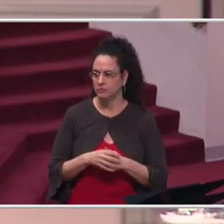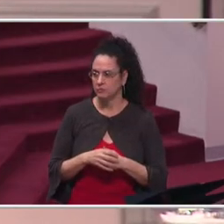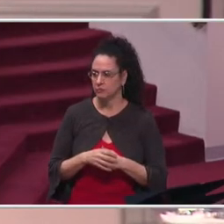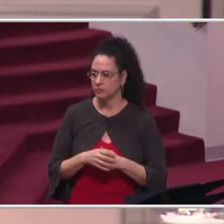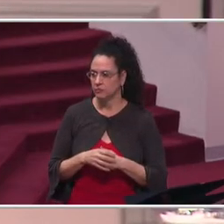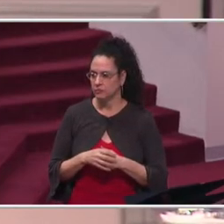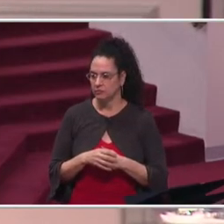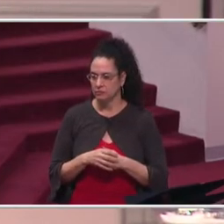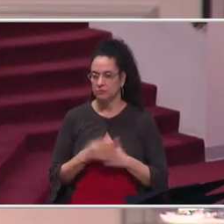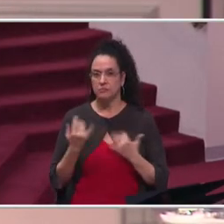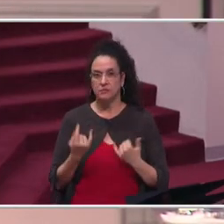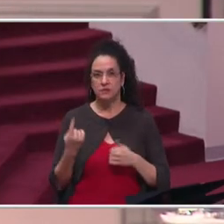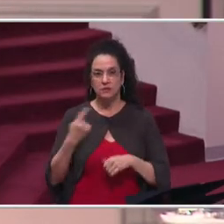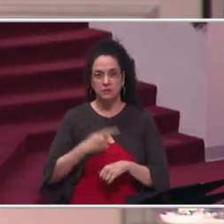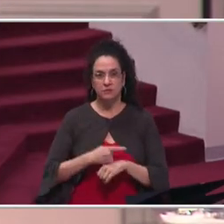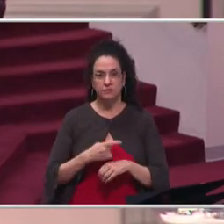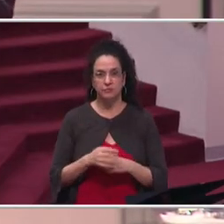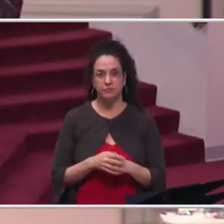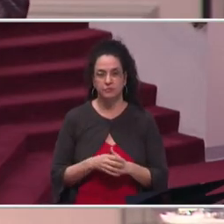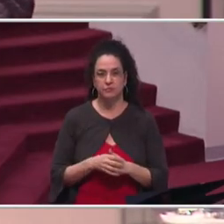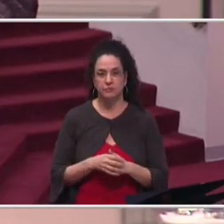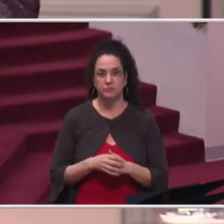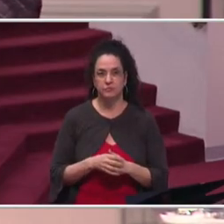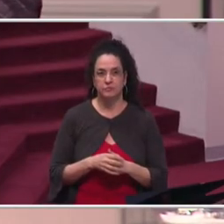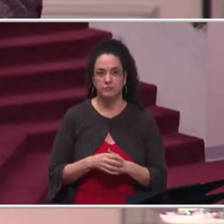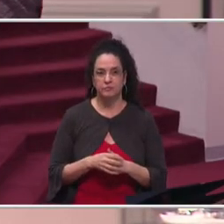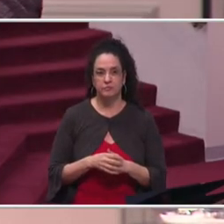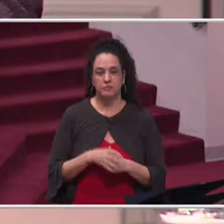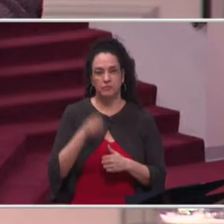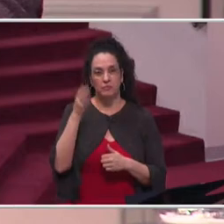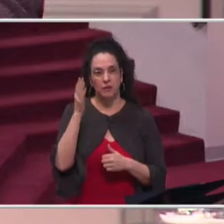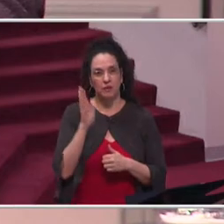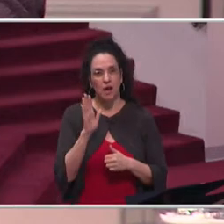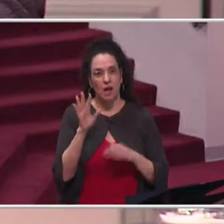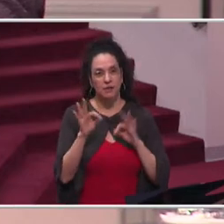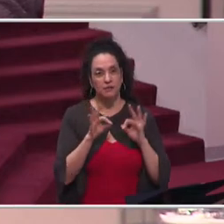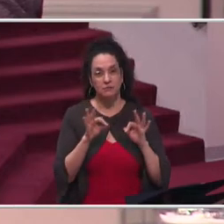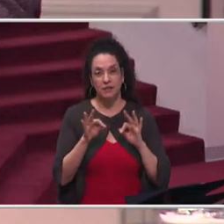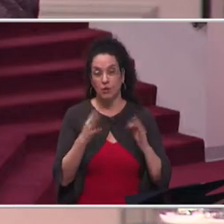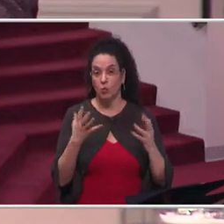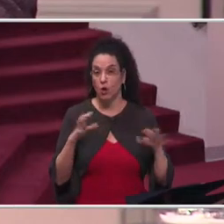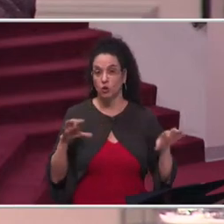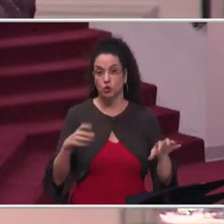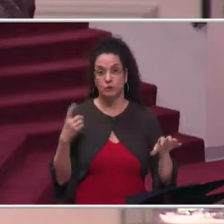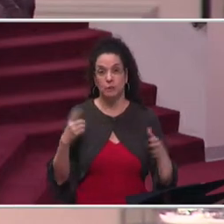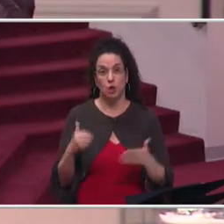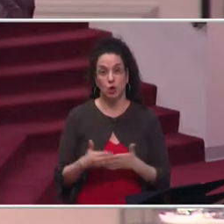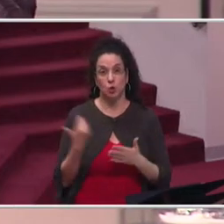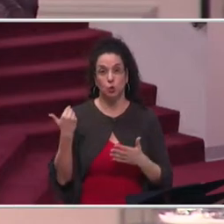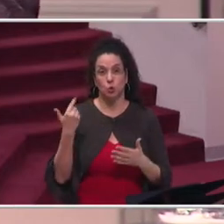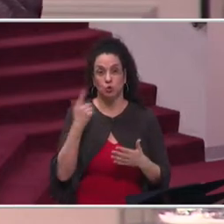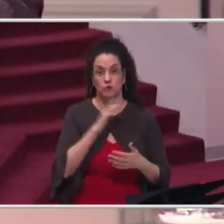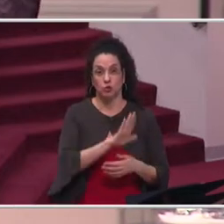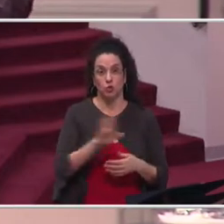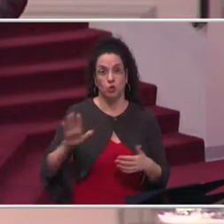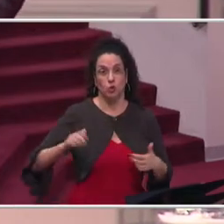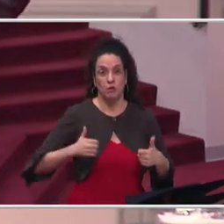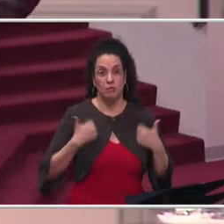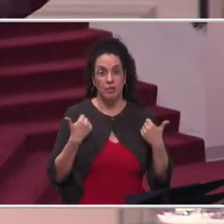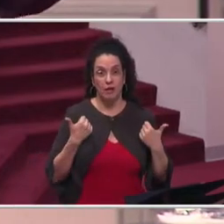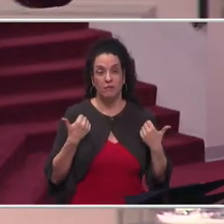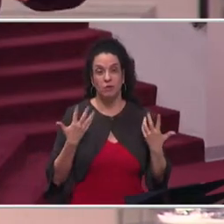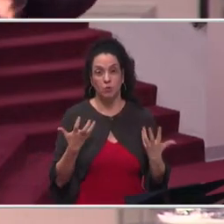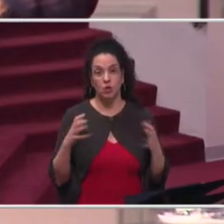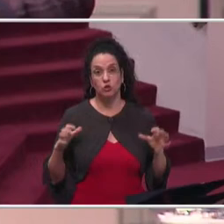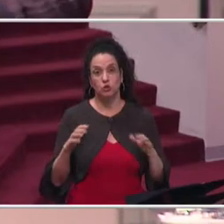So today, you know, God says he wants to do a new thing in your life. He wants to do a new thing in